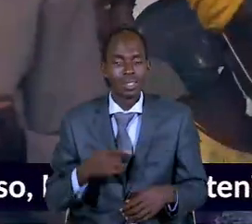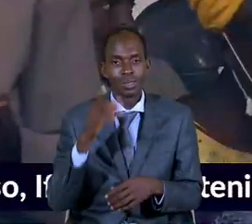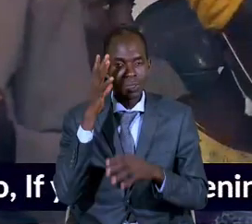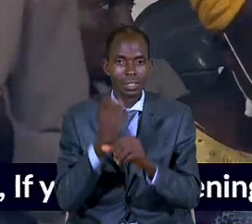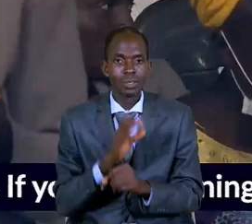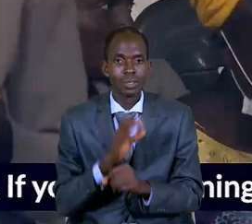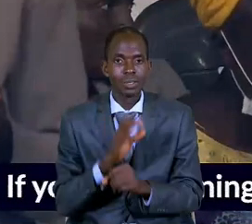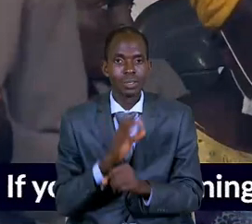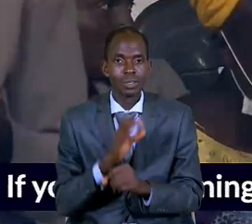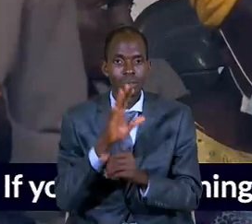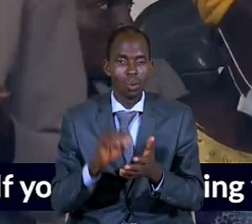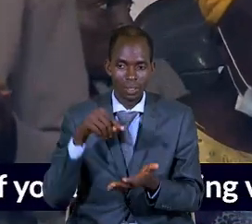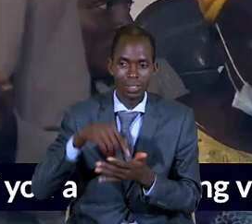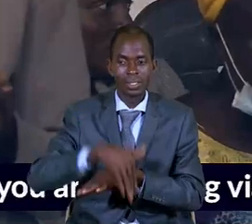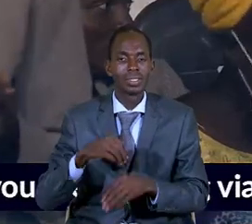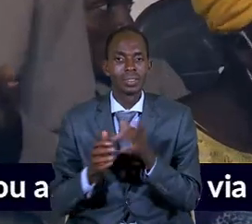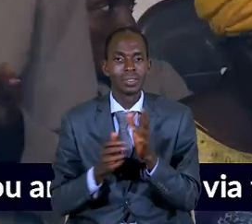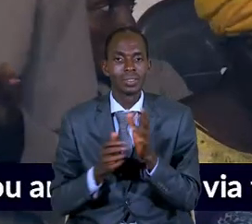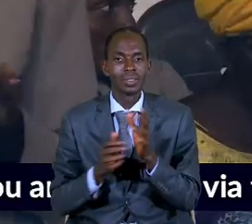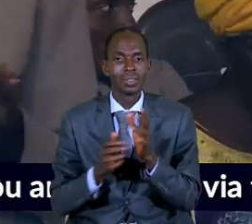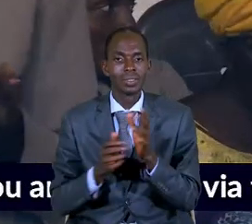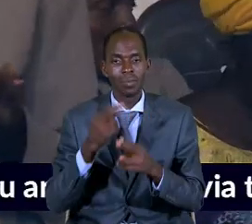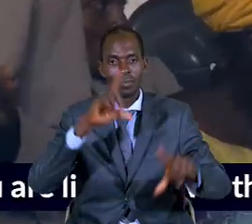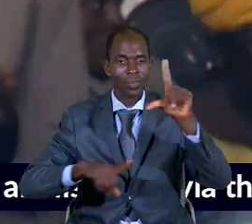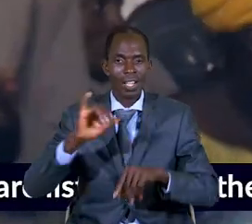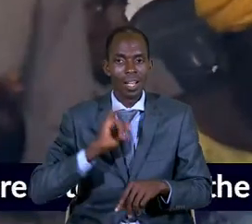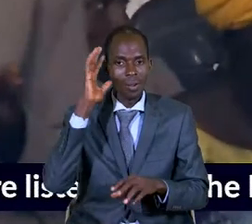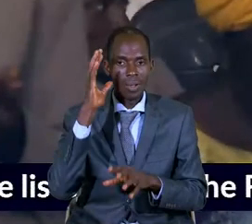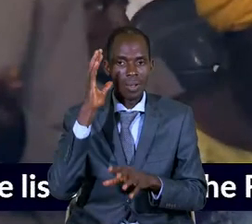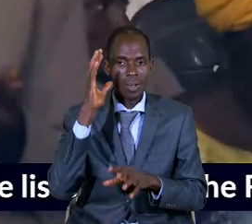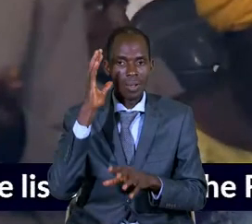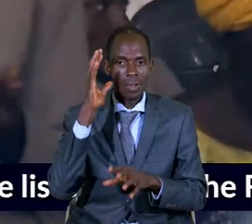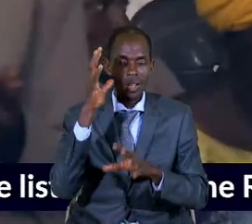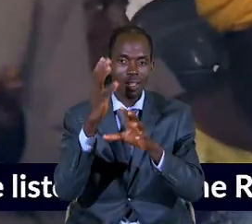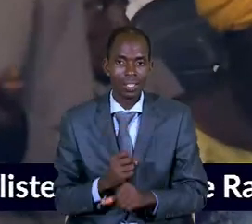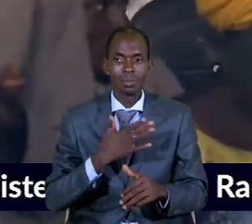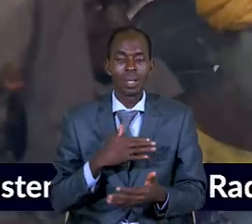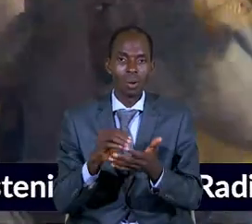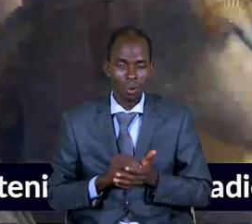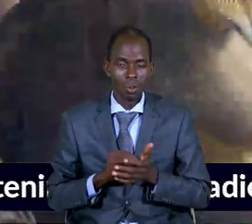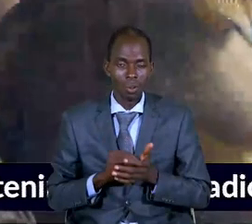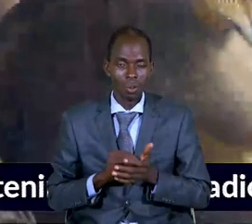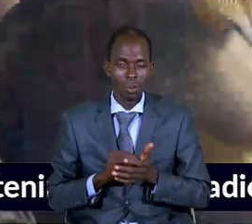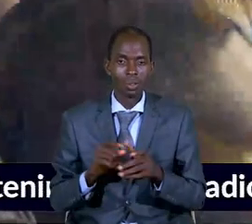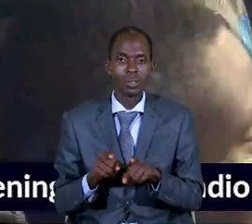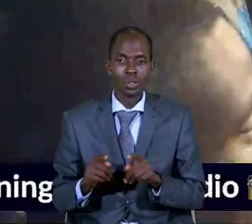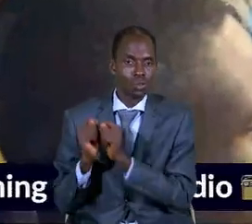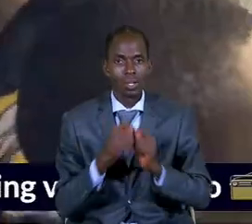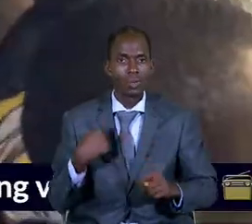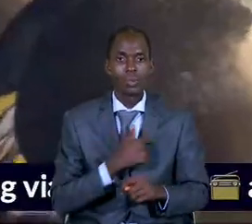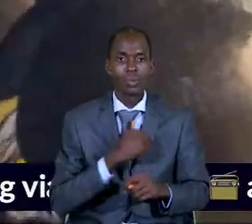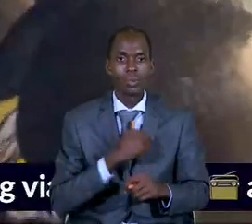catch something tonight. I will catch my own too. Together we will